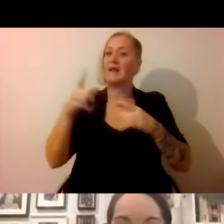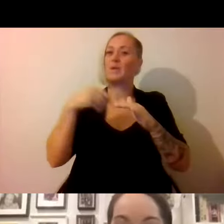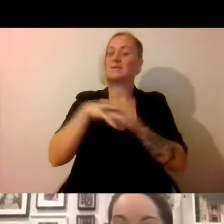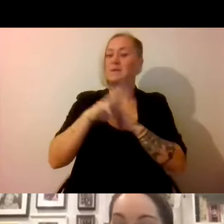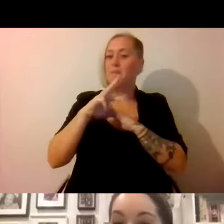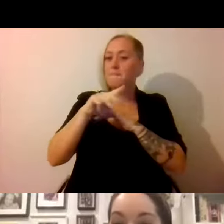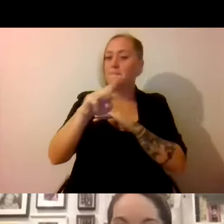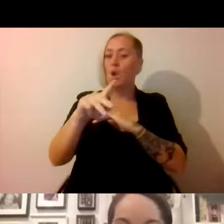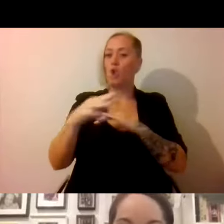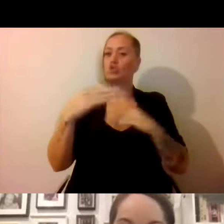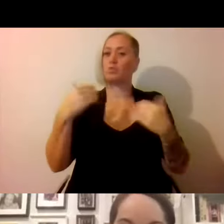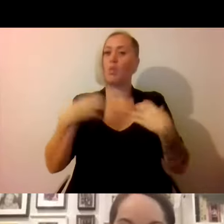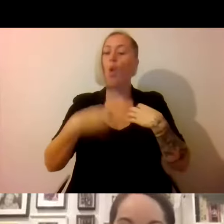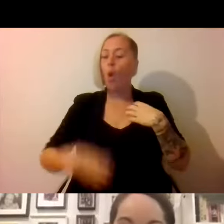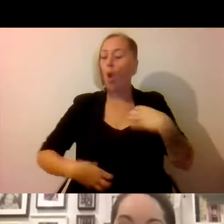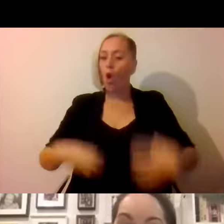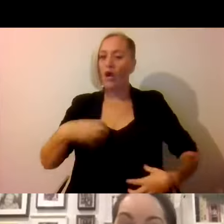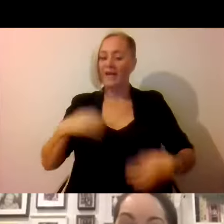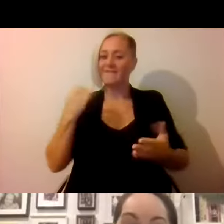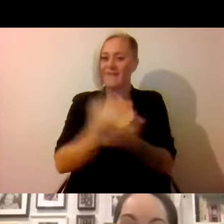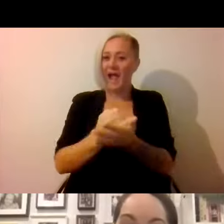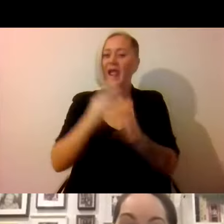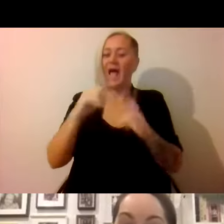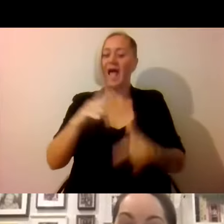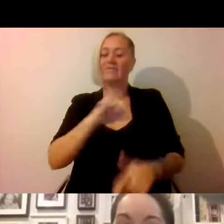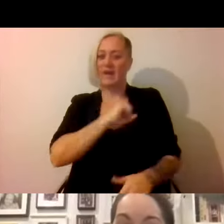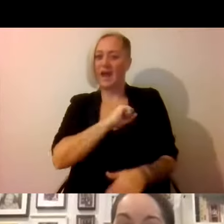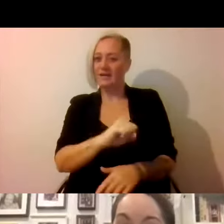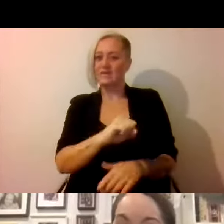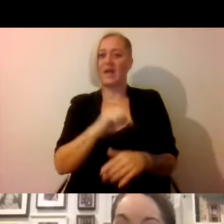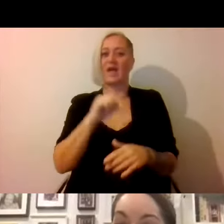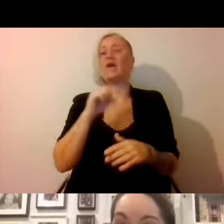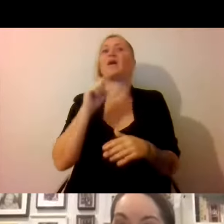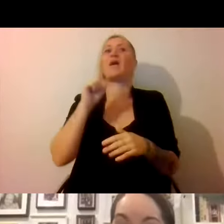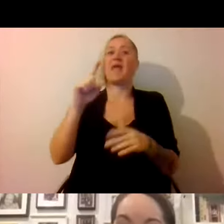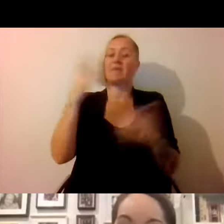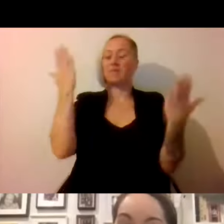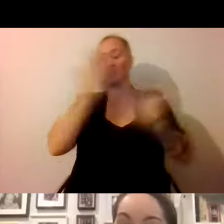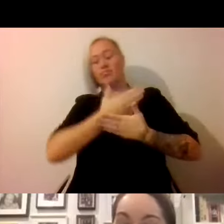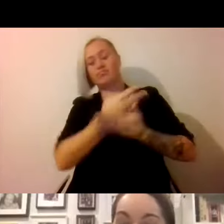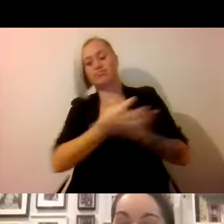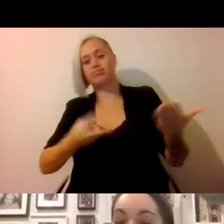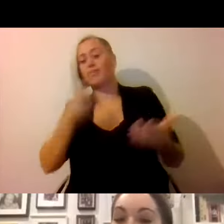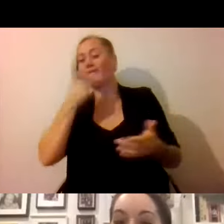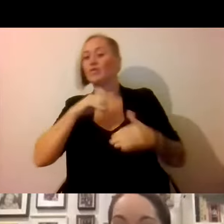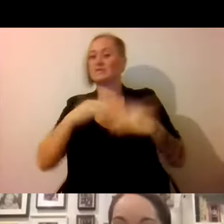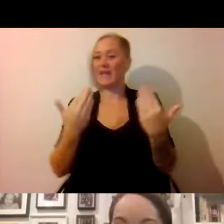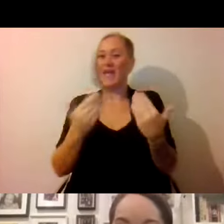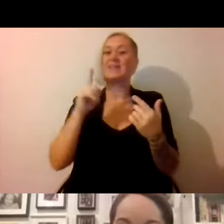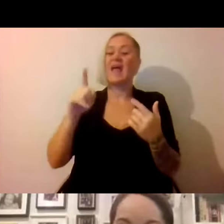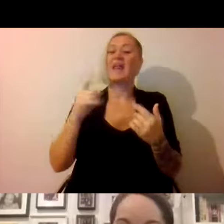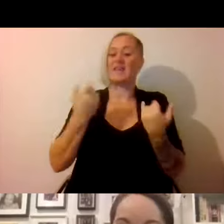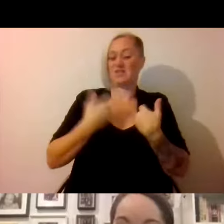failure after a cardiac arrest, relaying how he'd been unconscious for several days and that his condition was